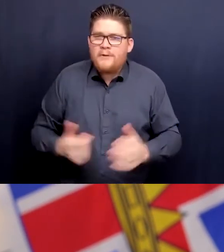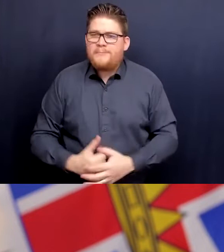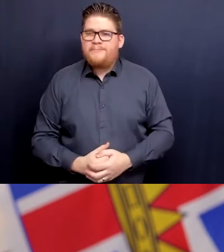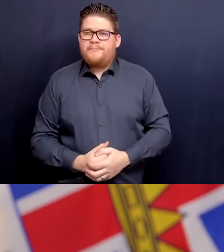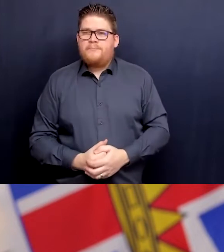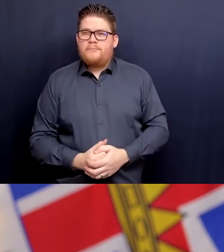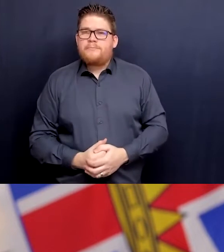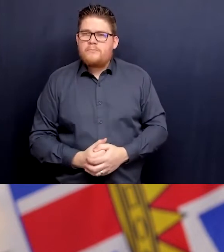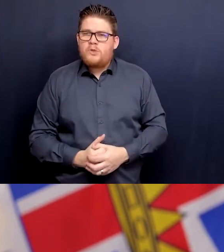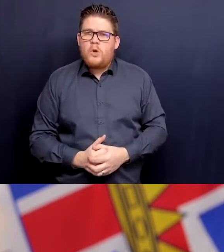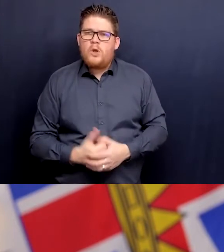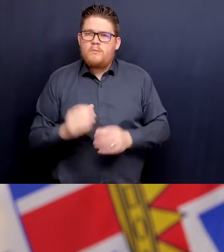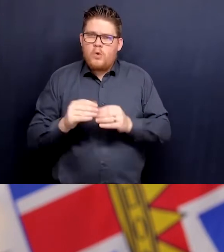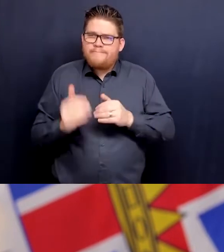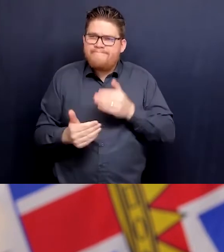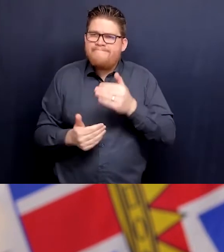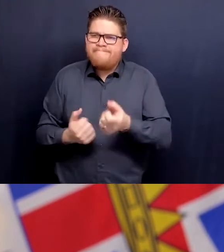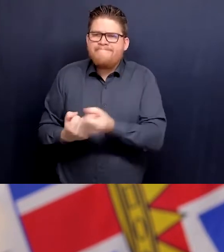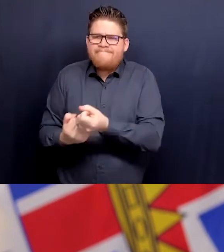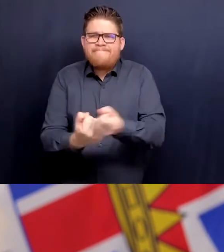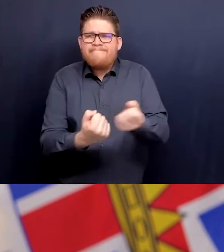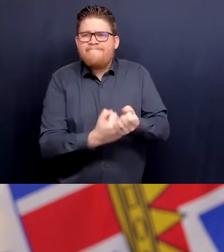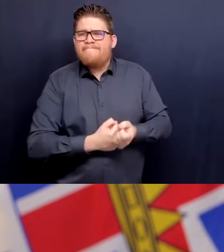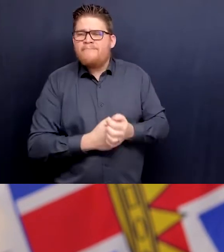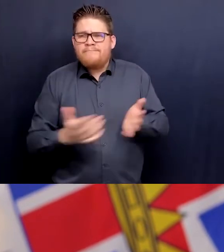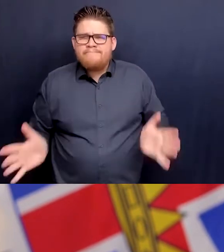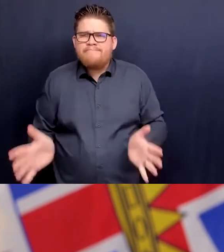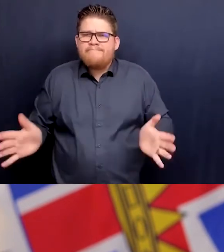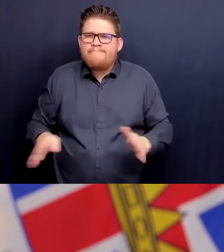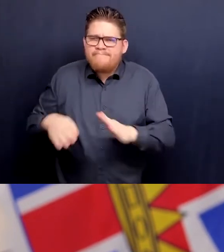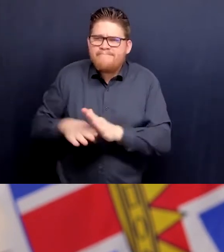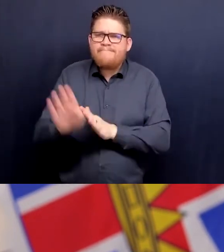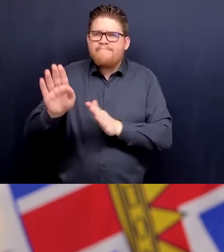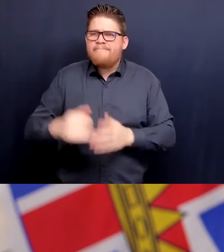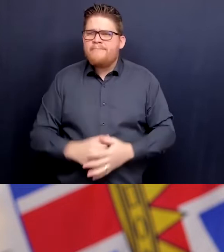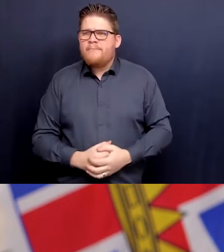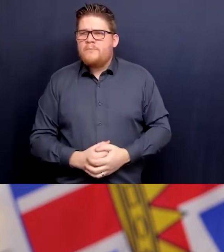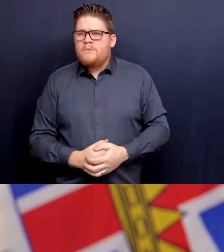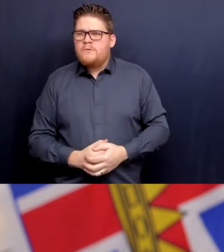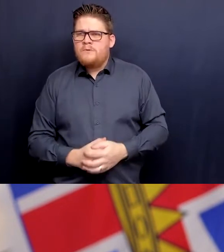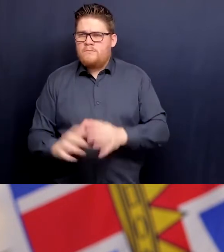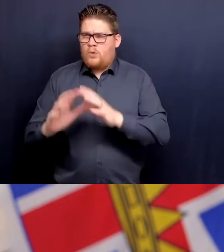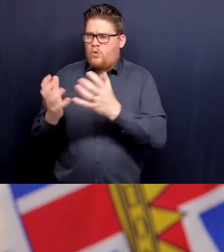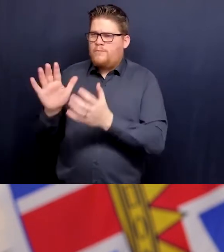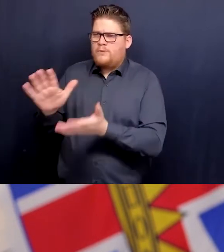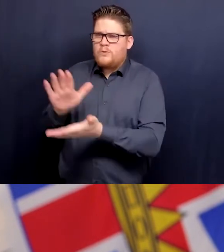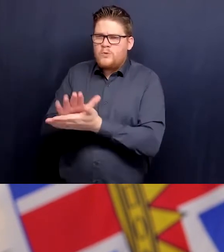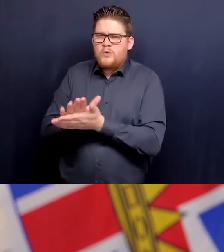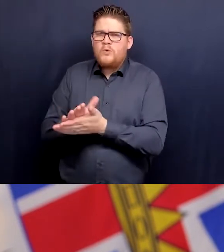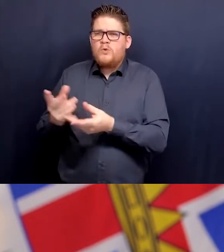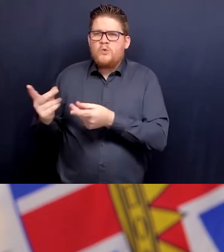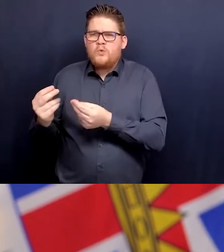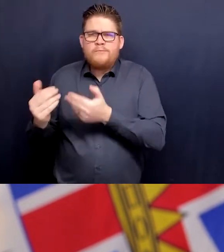the development and growth and all of the other important things around the schools that support